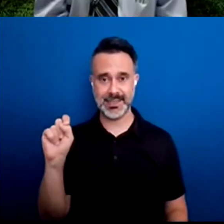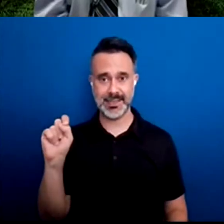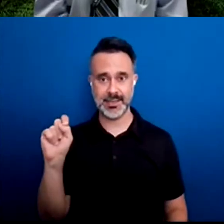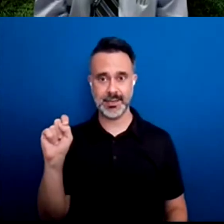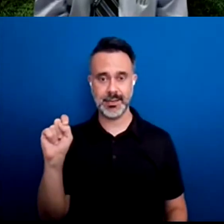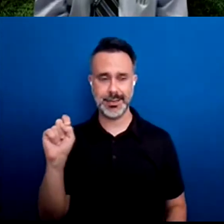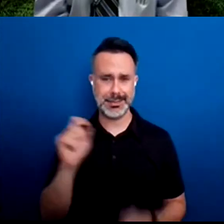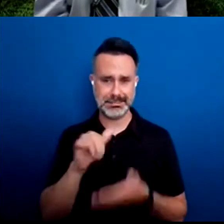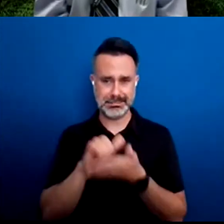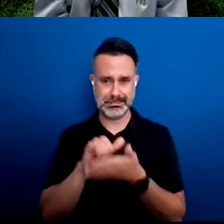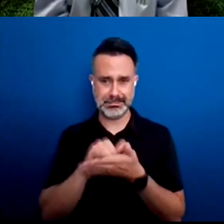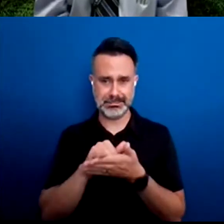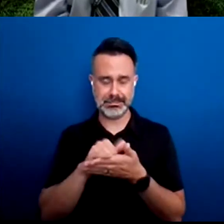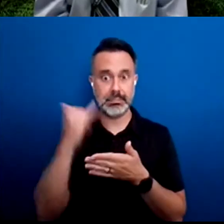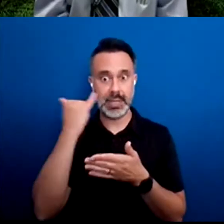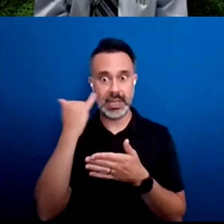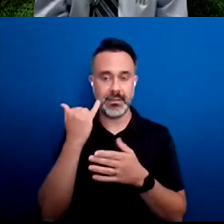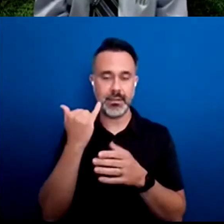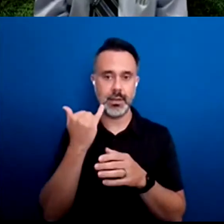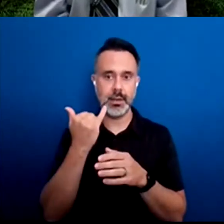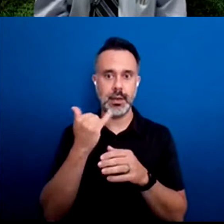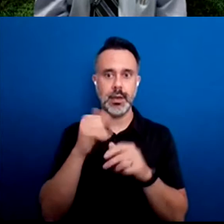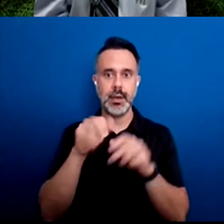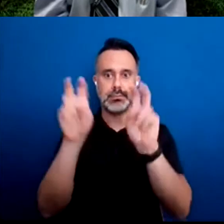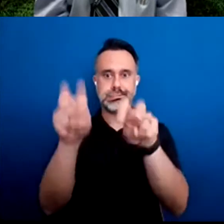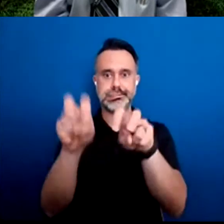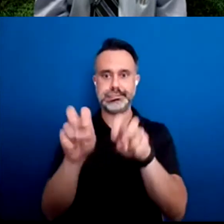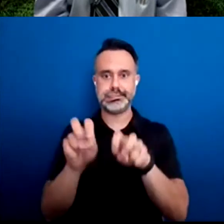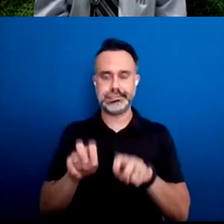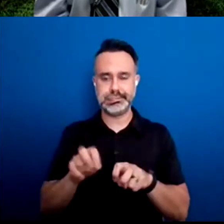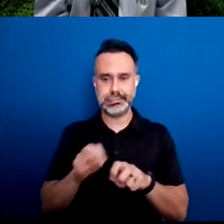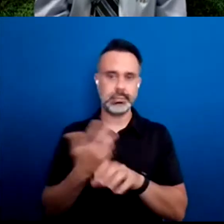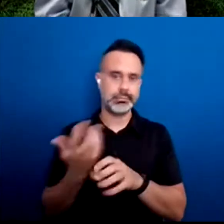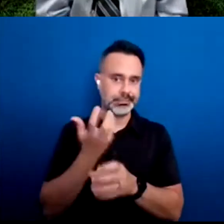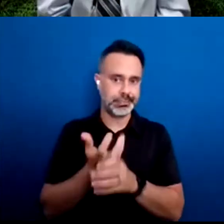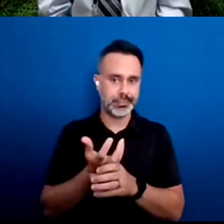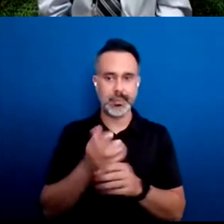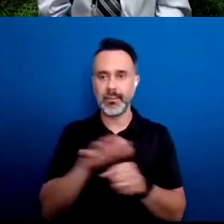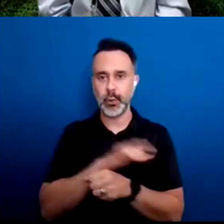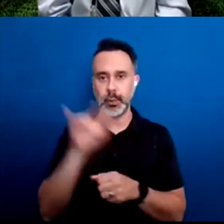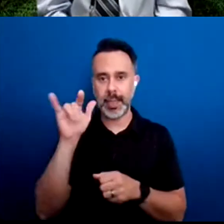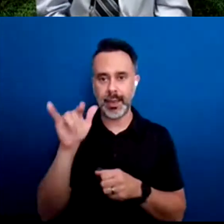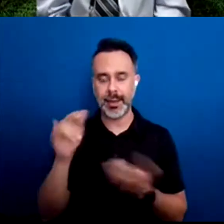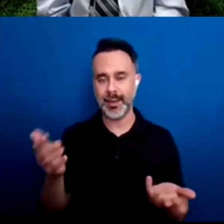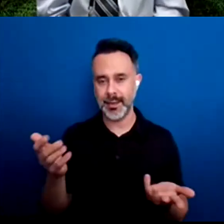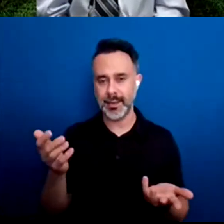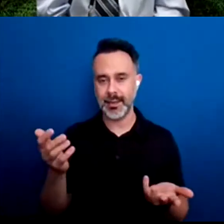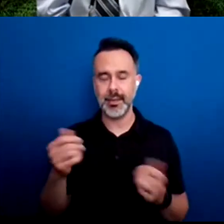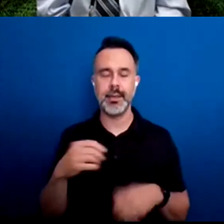inconceivable. And so, so I think the fact that not everyone on the plane is